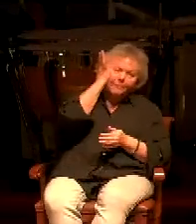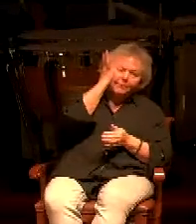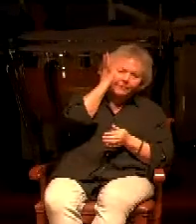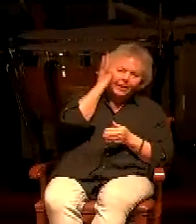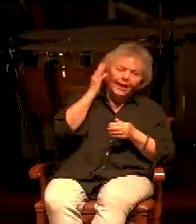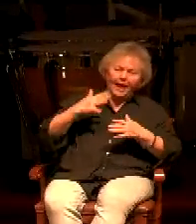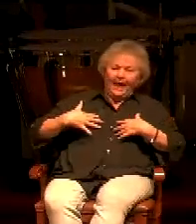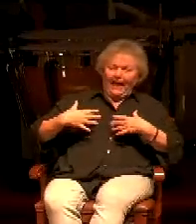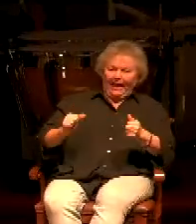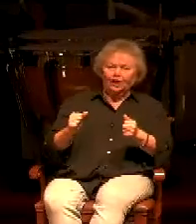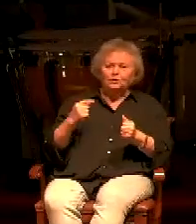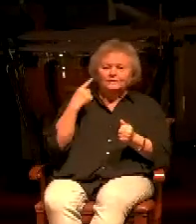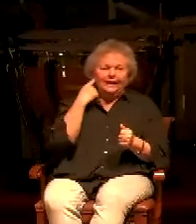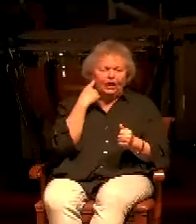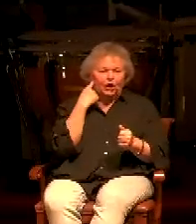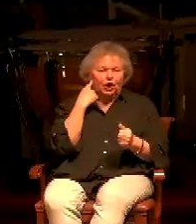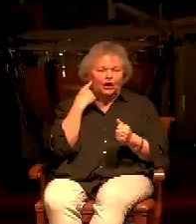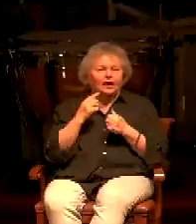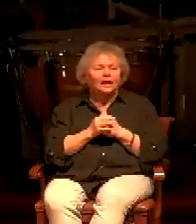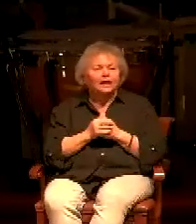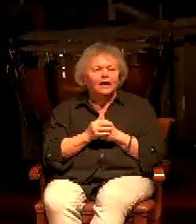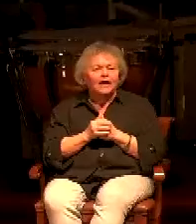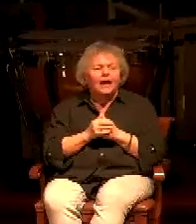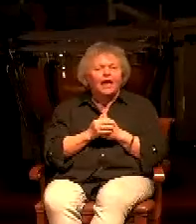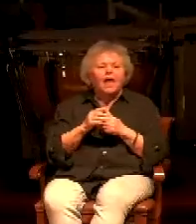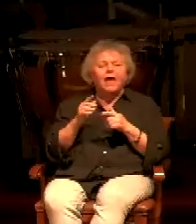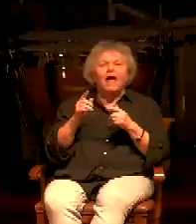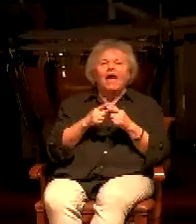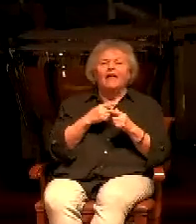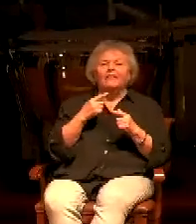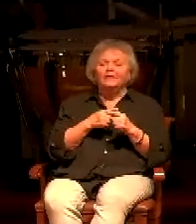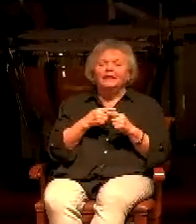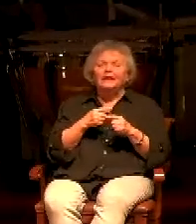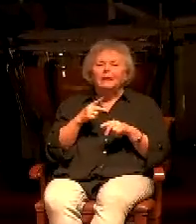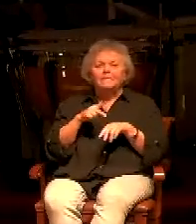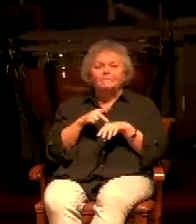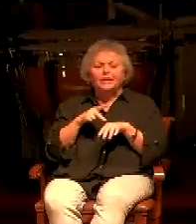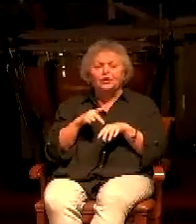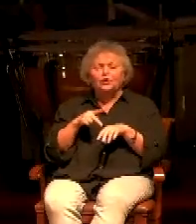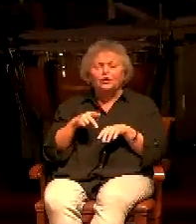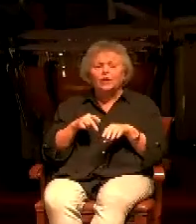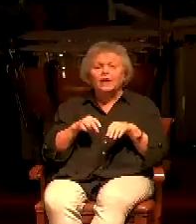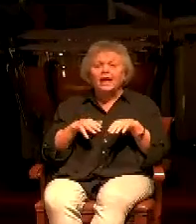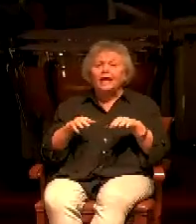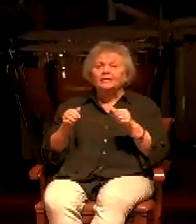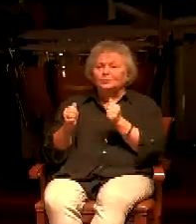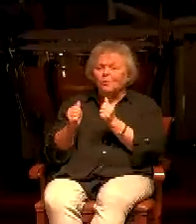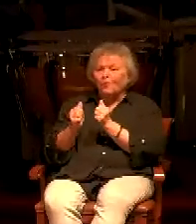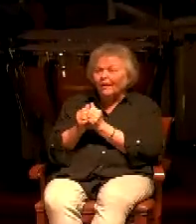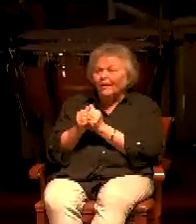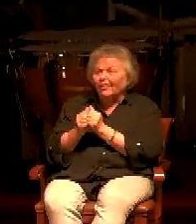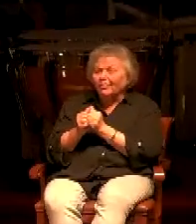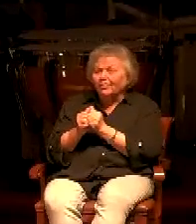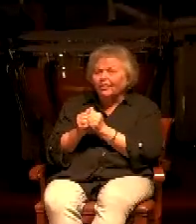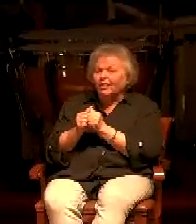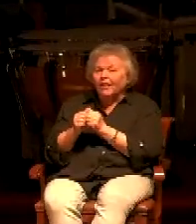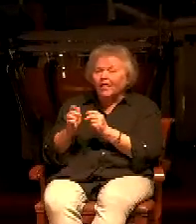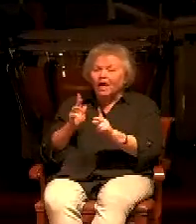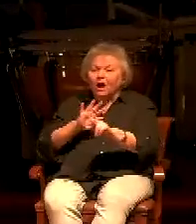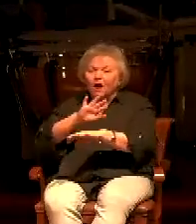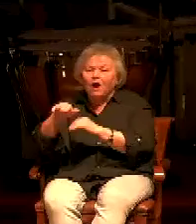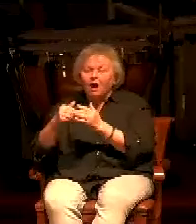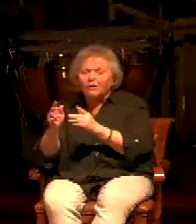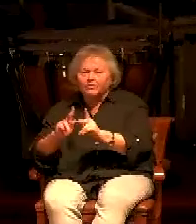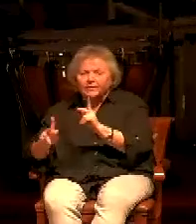fear, scatters into the night. And then he catches back up. He lurks with the crowd. He makes his way in, and he's stopped at the door by the servant